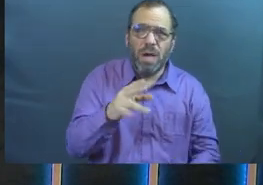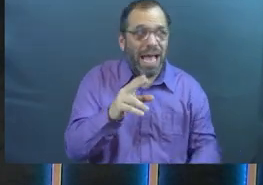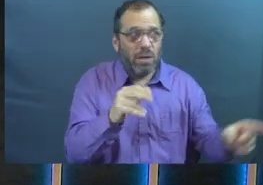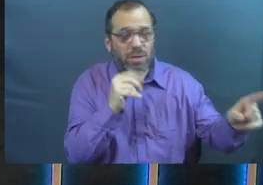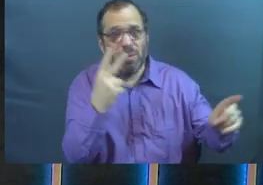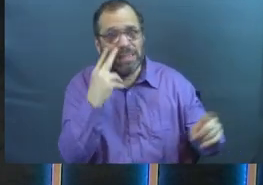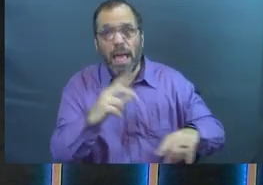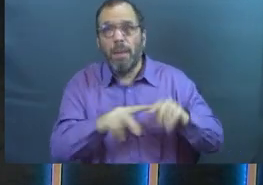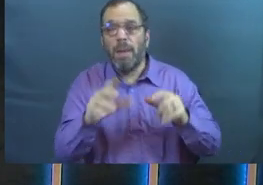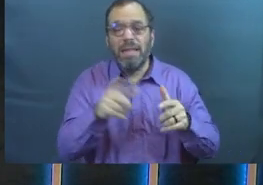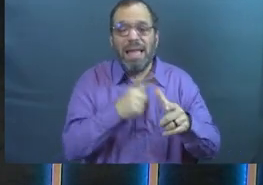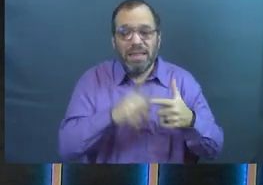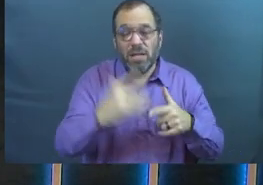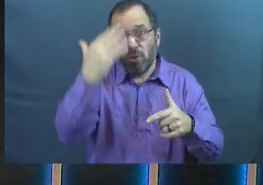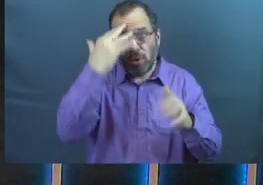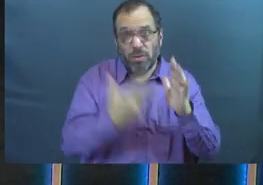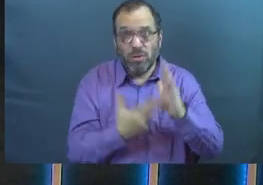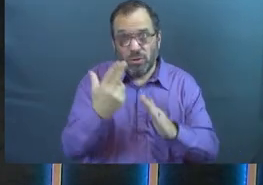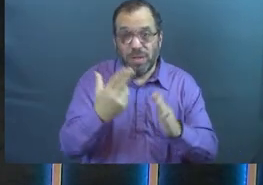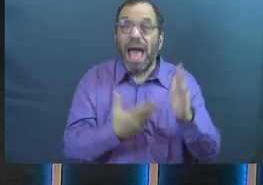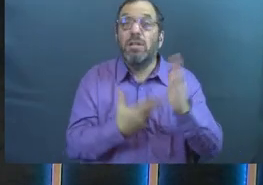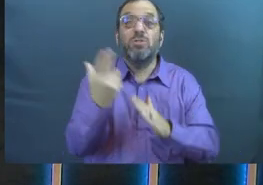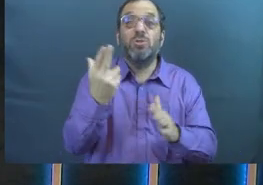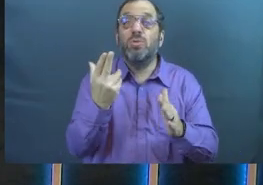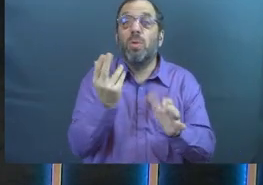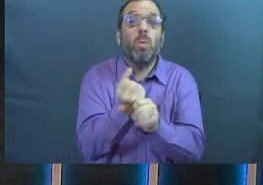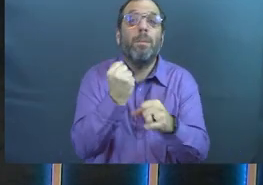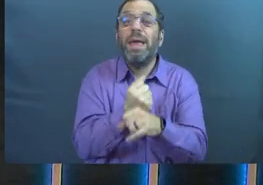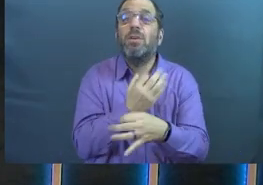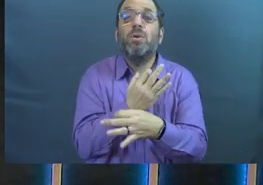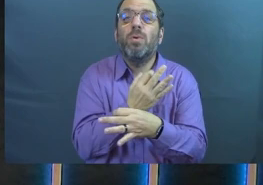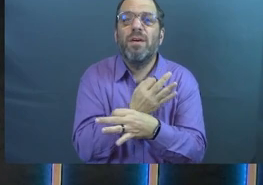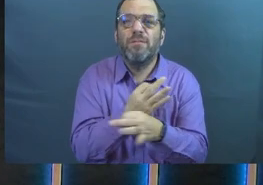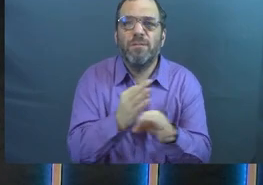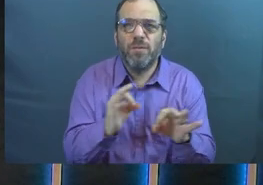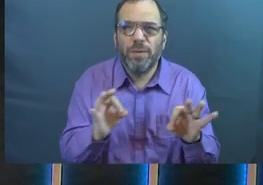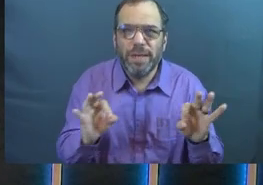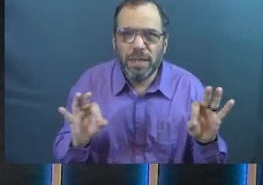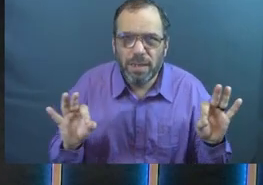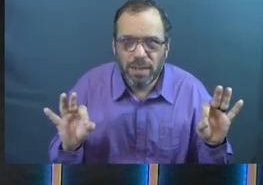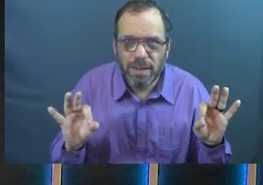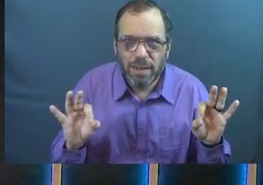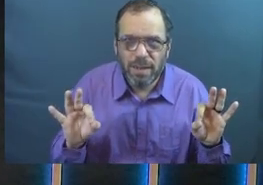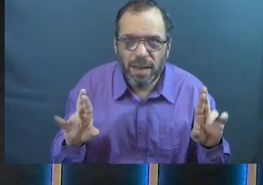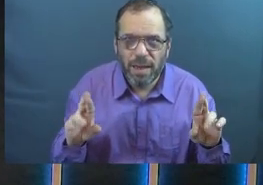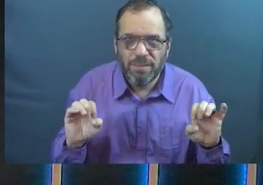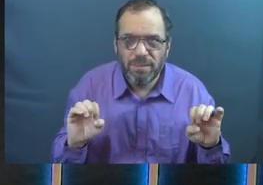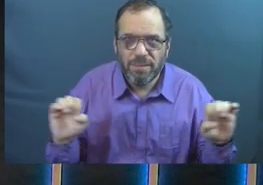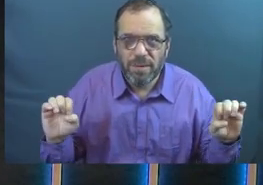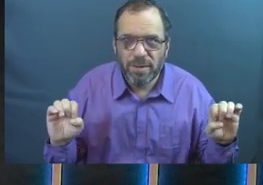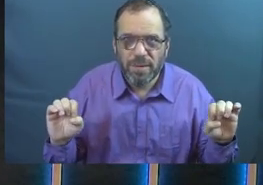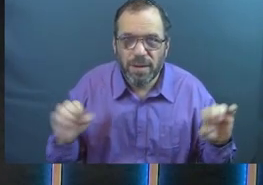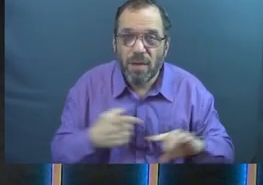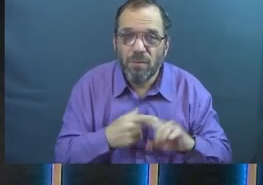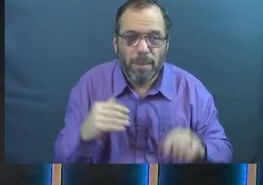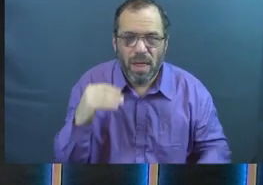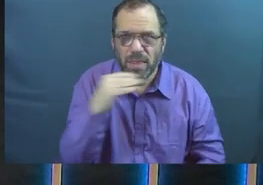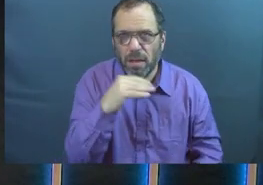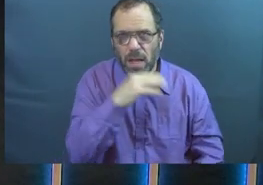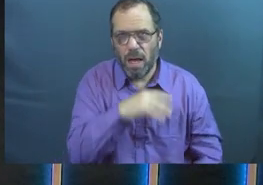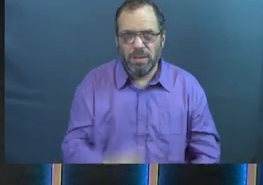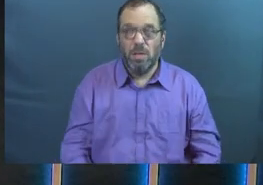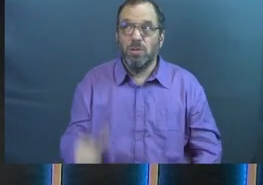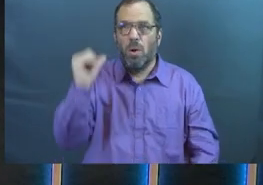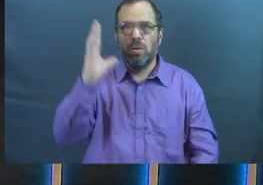your screens. He says, then you will know the truth, and the truth will set you free from the lies.